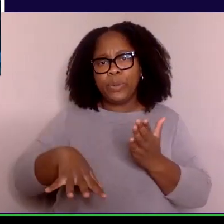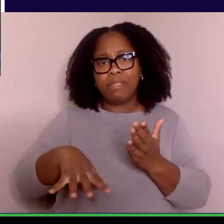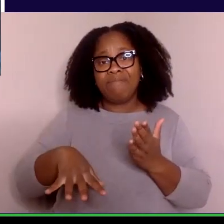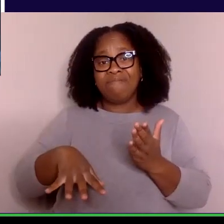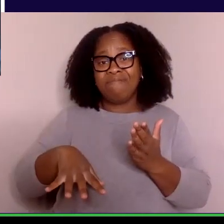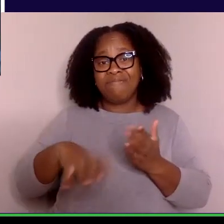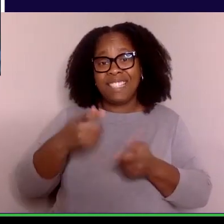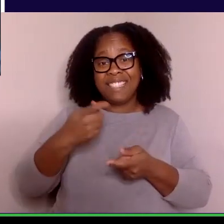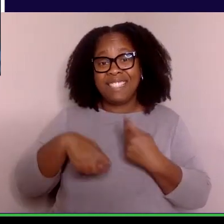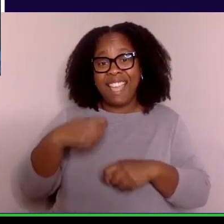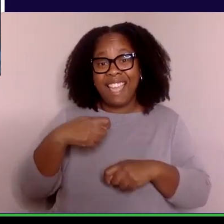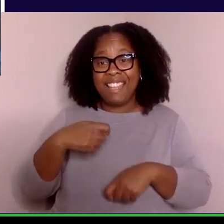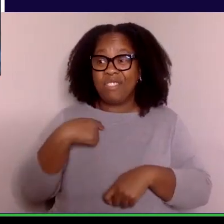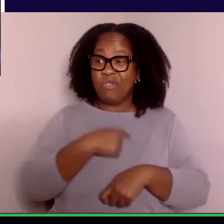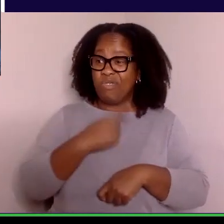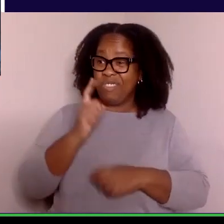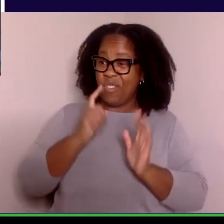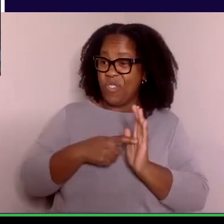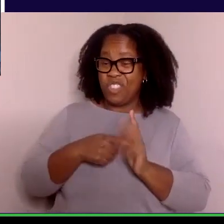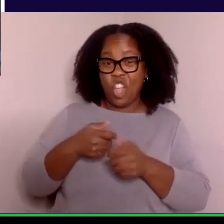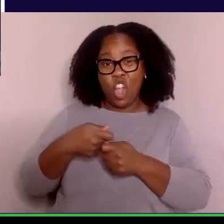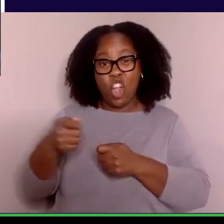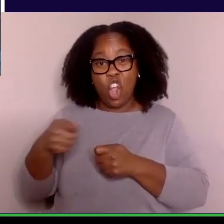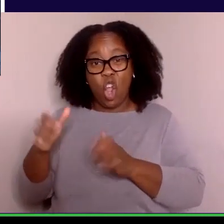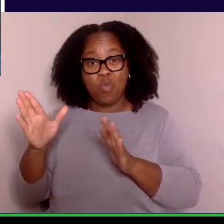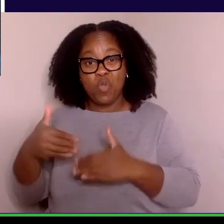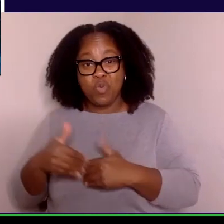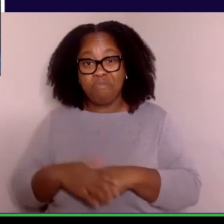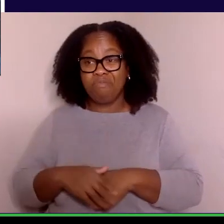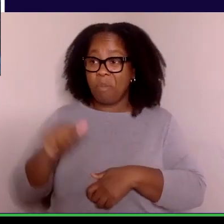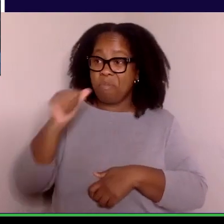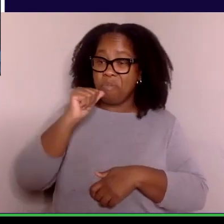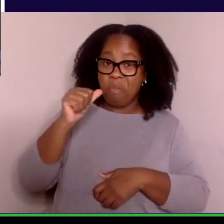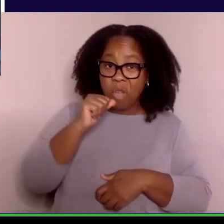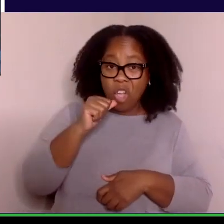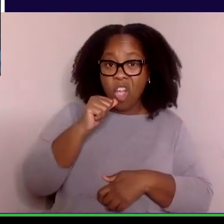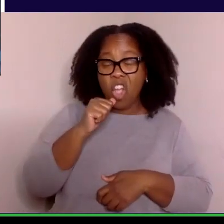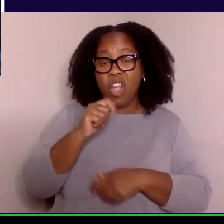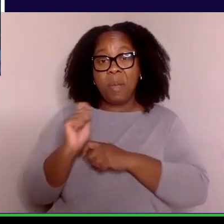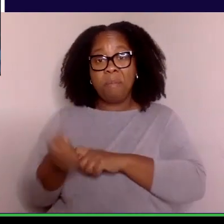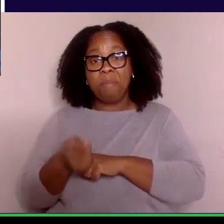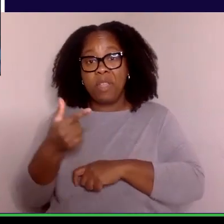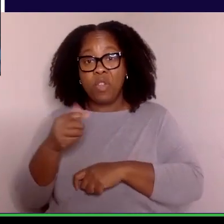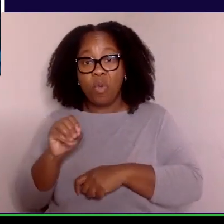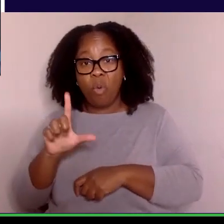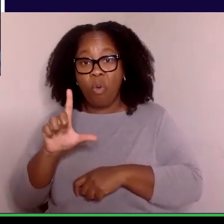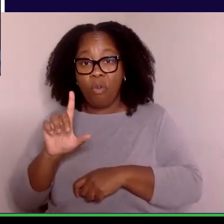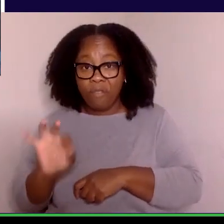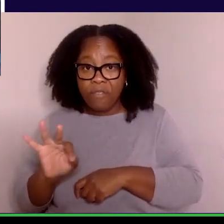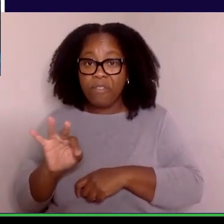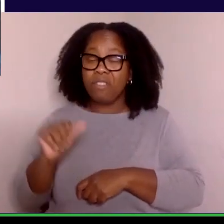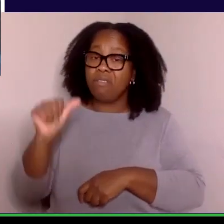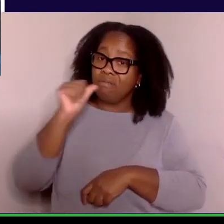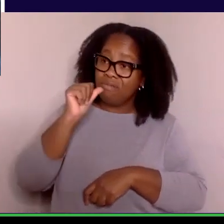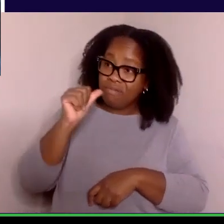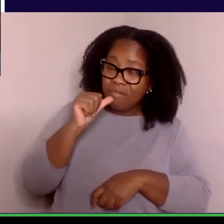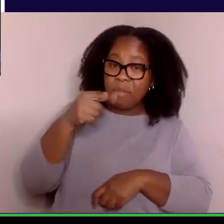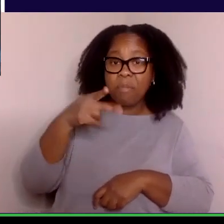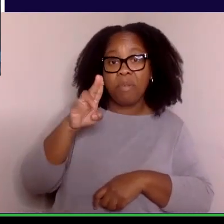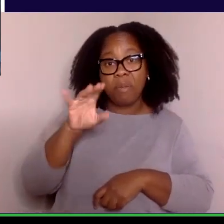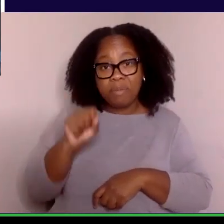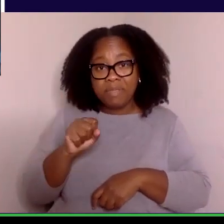card rooms, bars, brew pubs, mini golf, hair salons, museums,